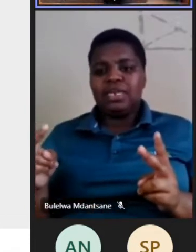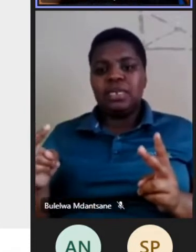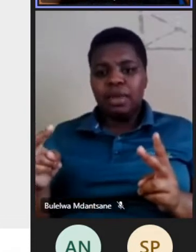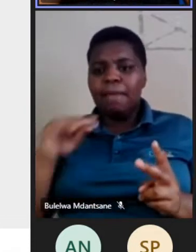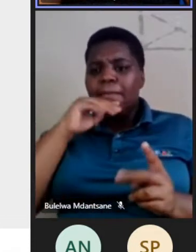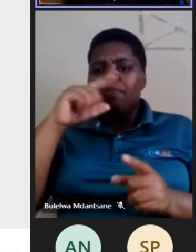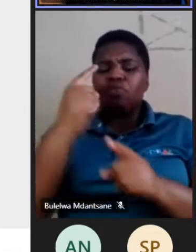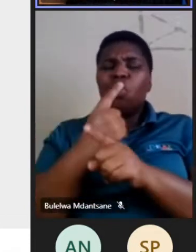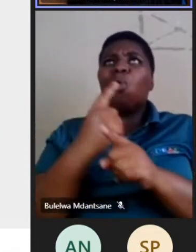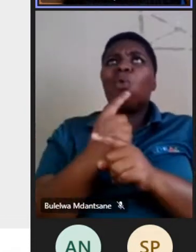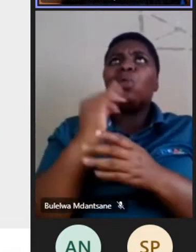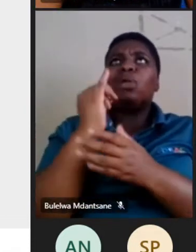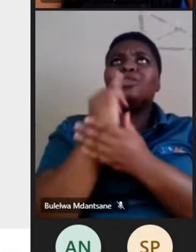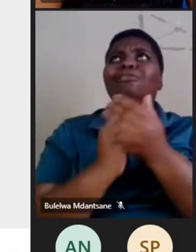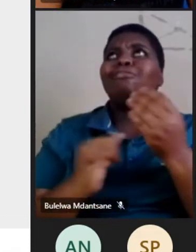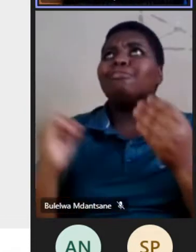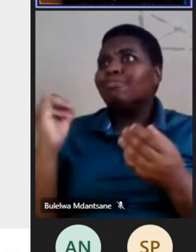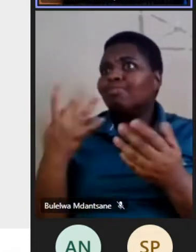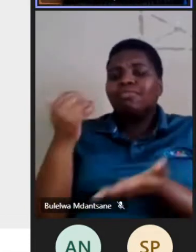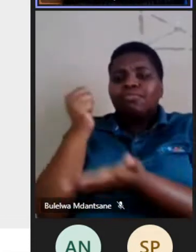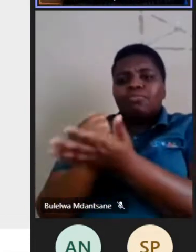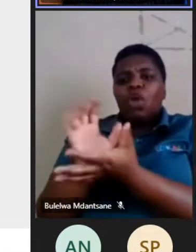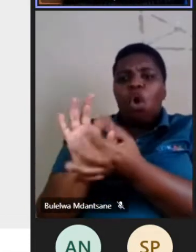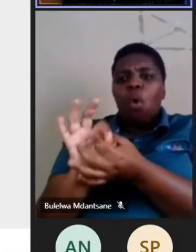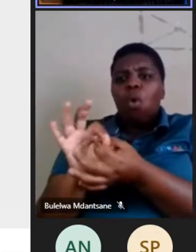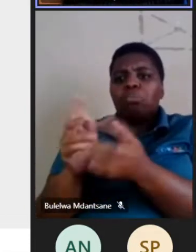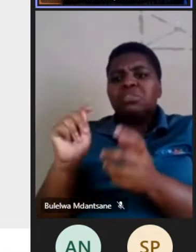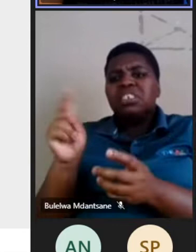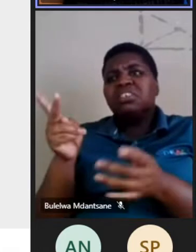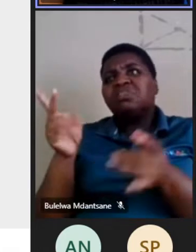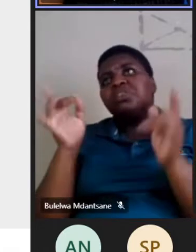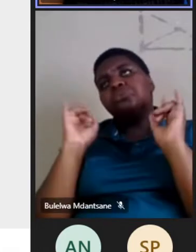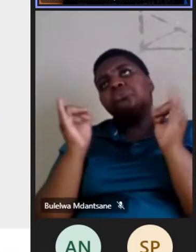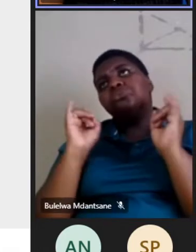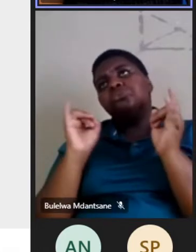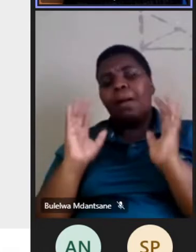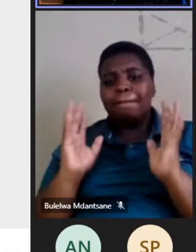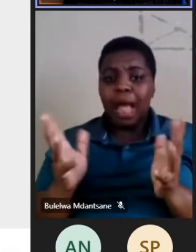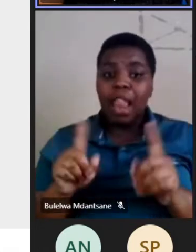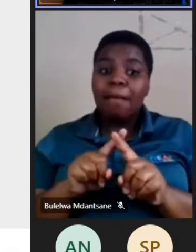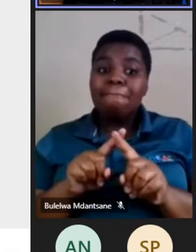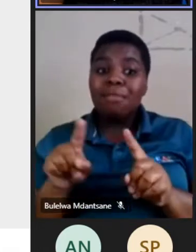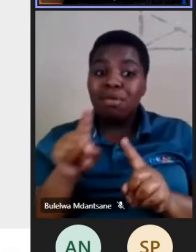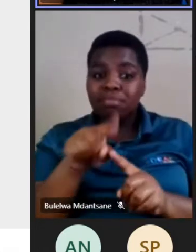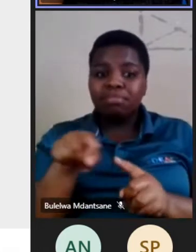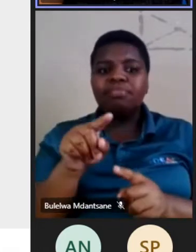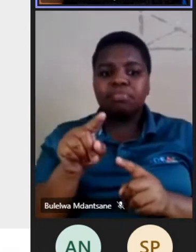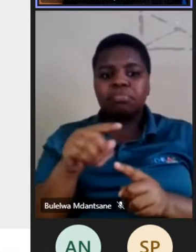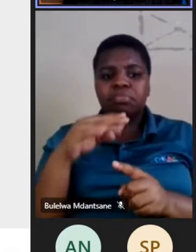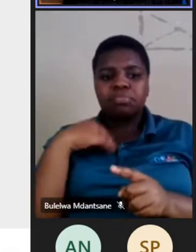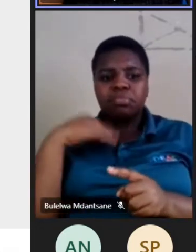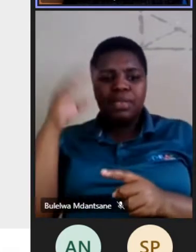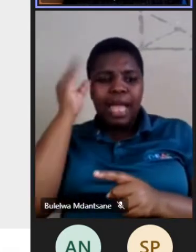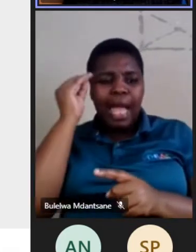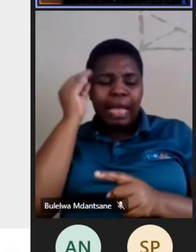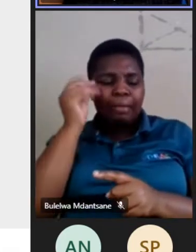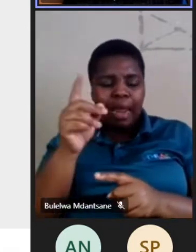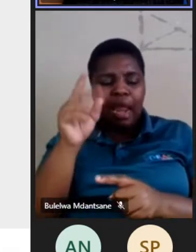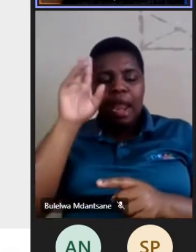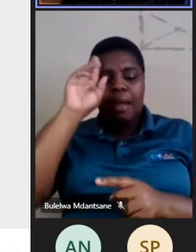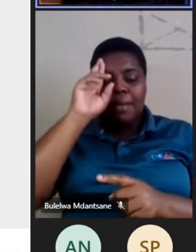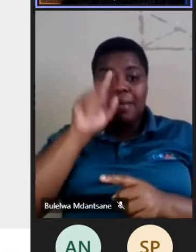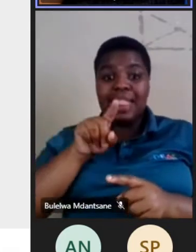or just watched TV. All the women experienced multiple challenges of studying. Remember, this is predominantly